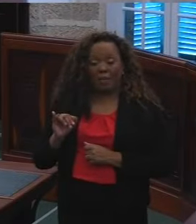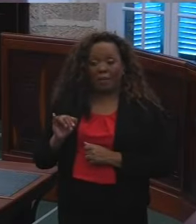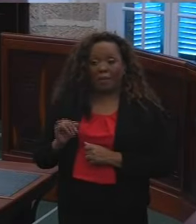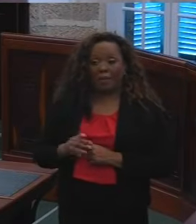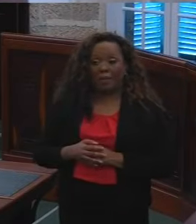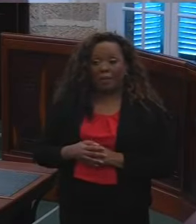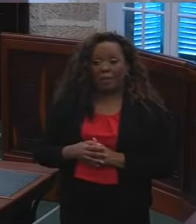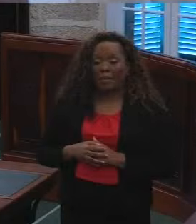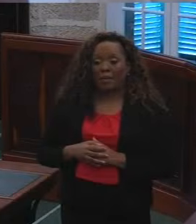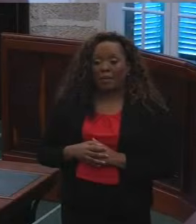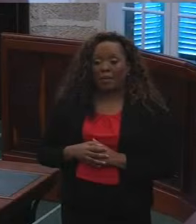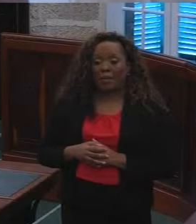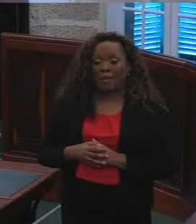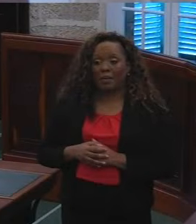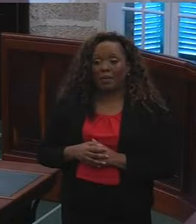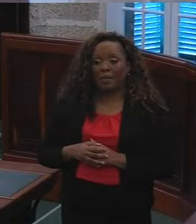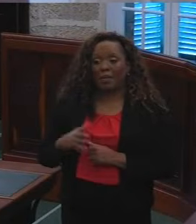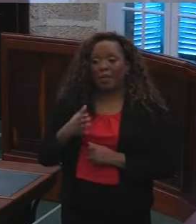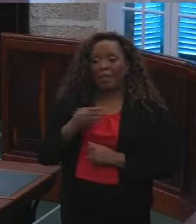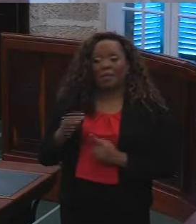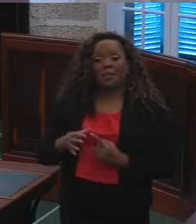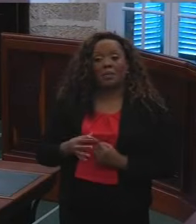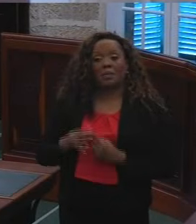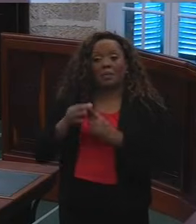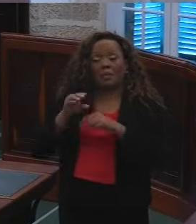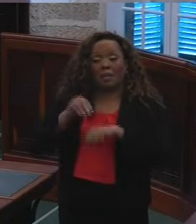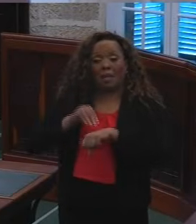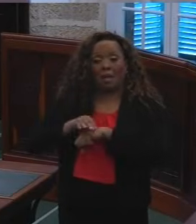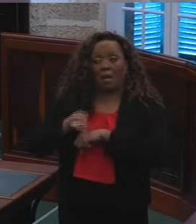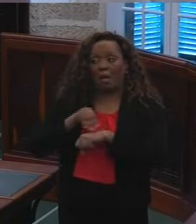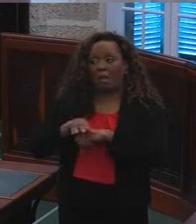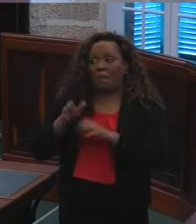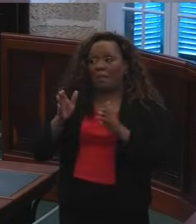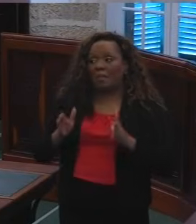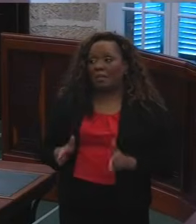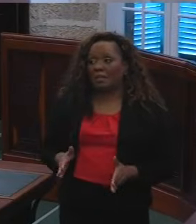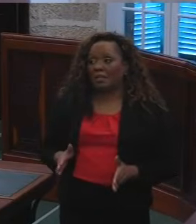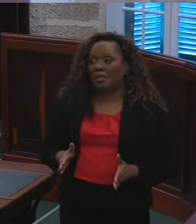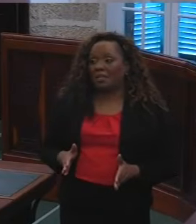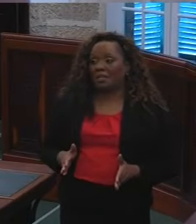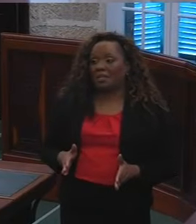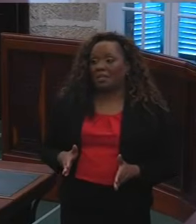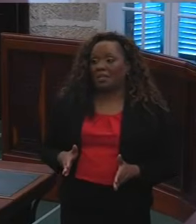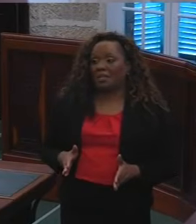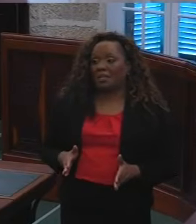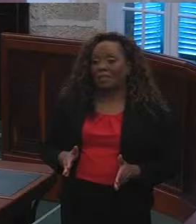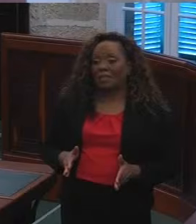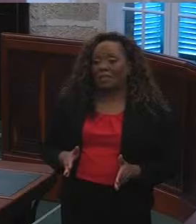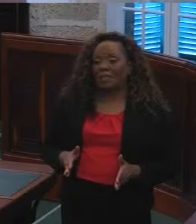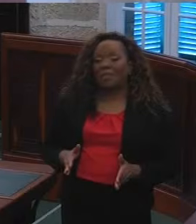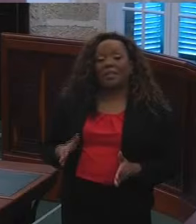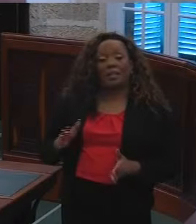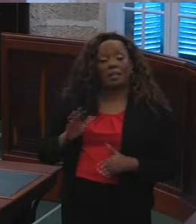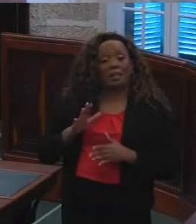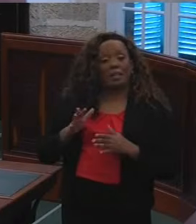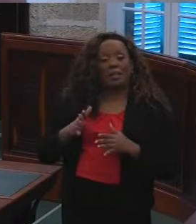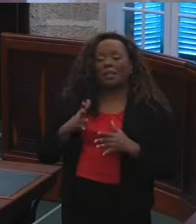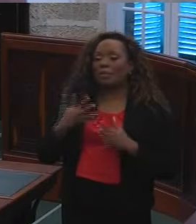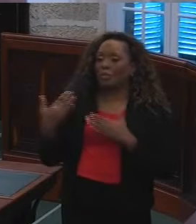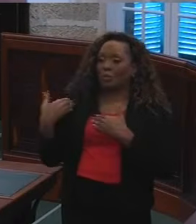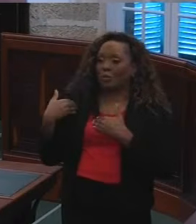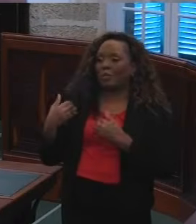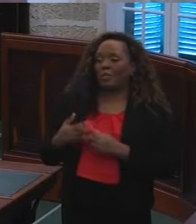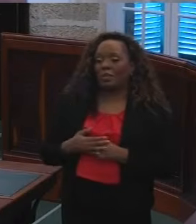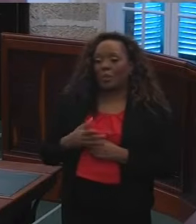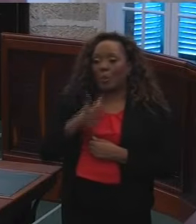by the Special Advisor on our Elderly Affairs, who every single person in Barbados, especially in St. Thomas, know as